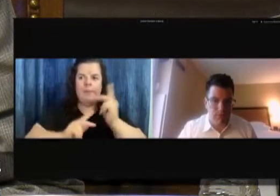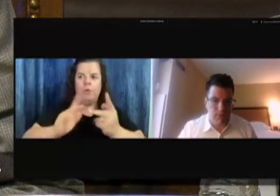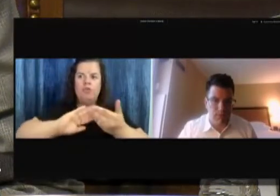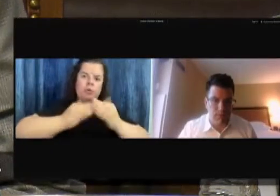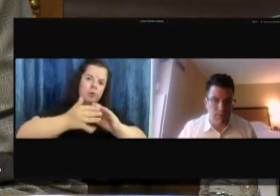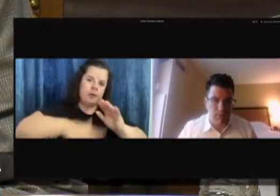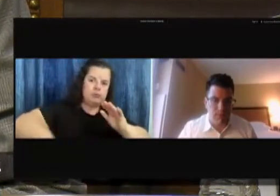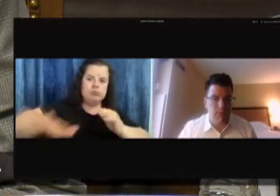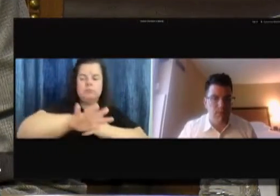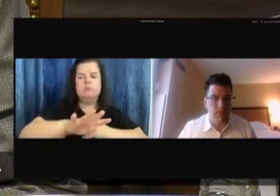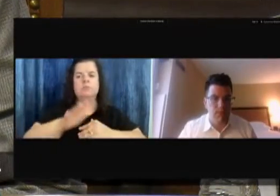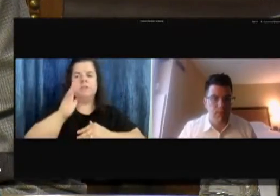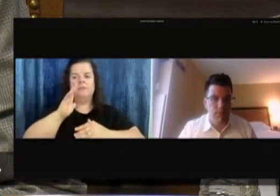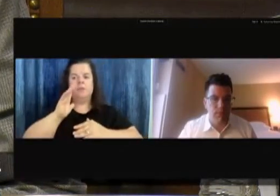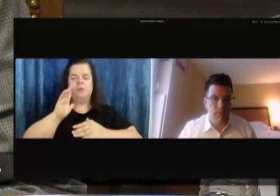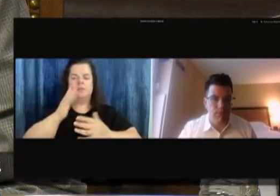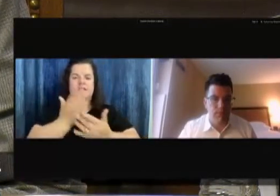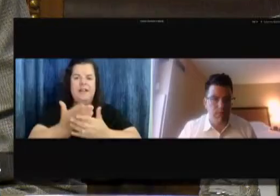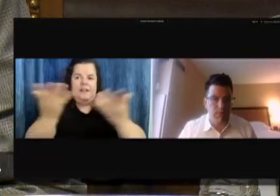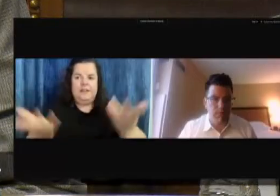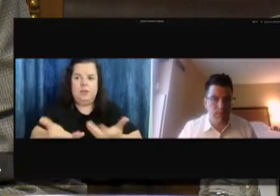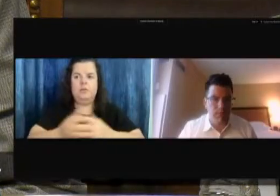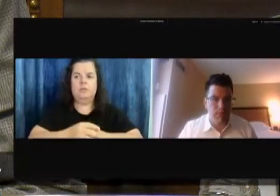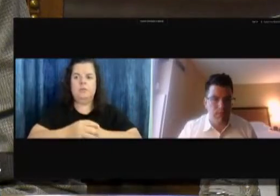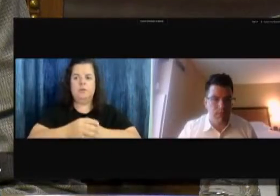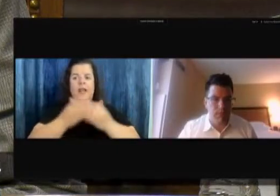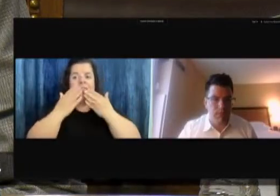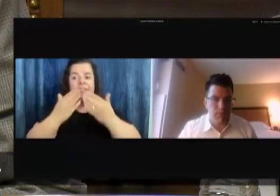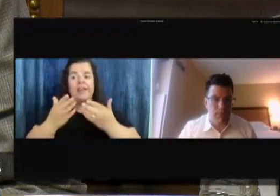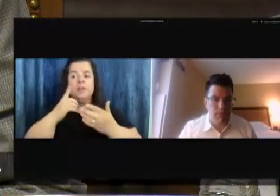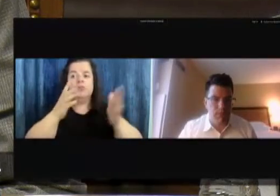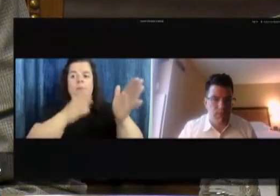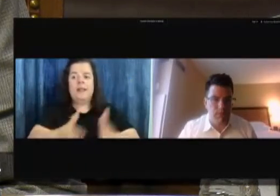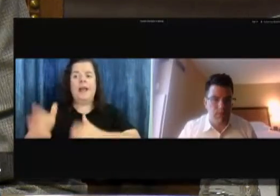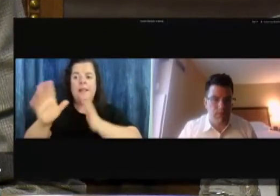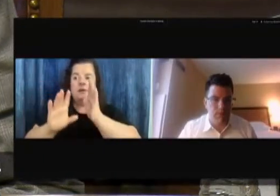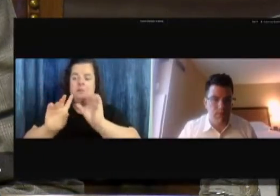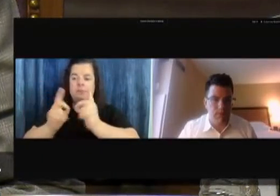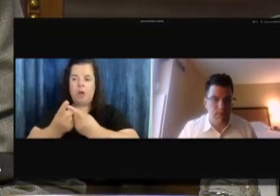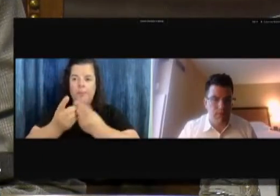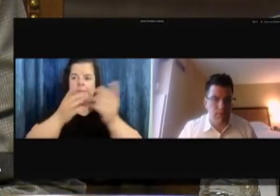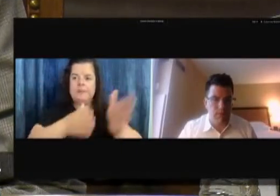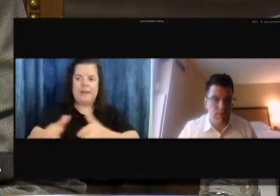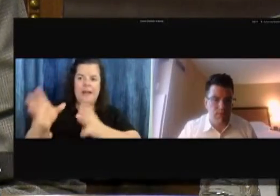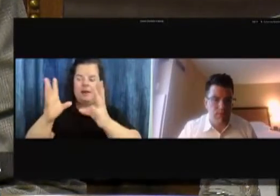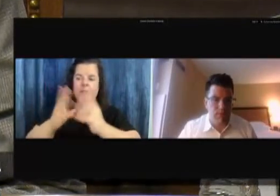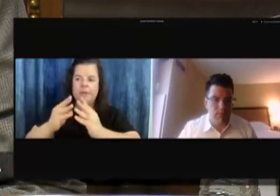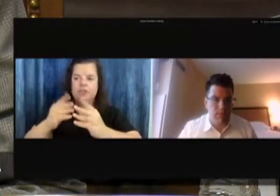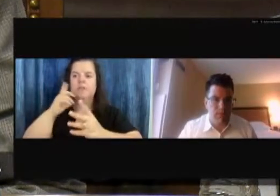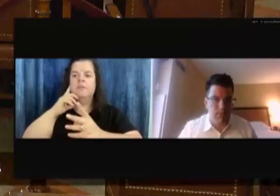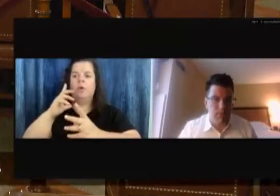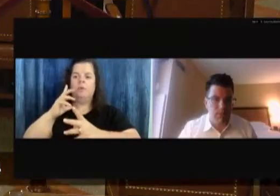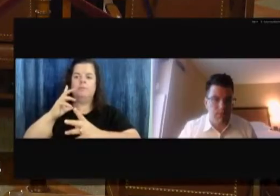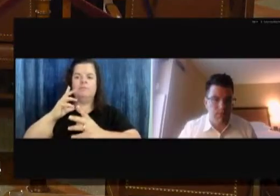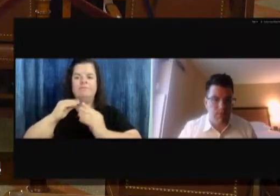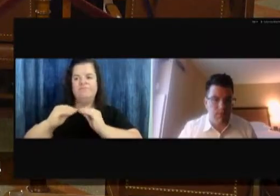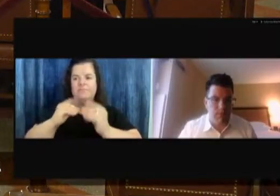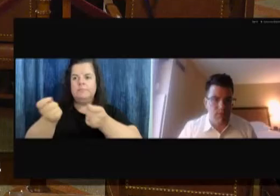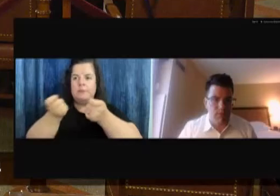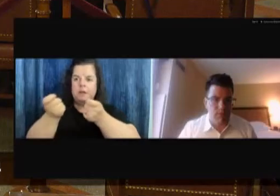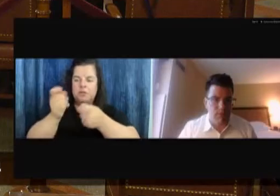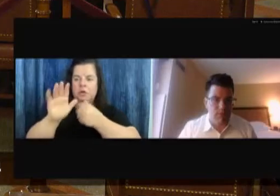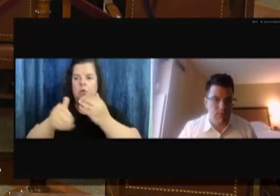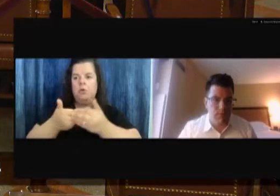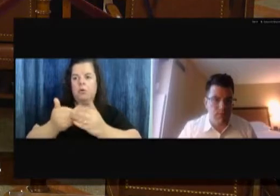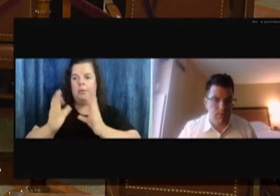And of course, thanks to our planning department, our planners, for facilitating all the meetings as well. Thank